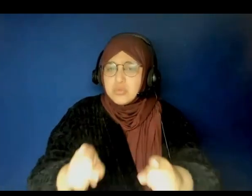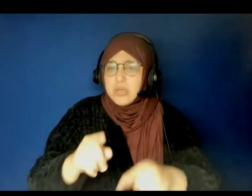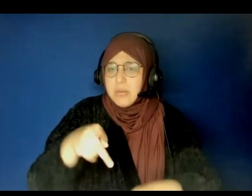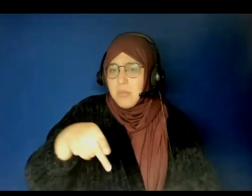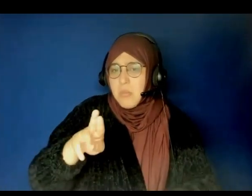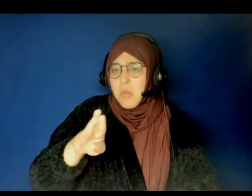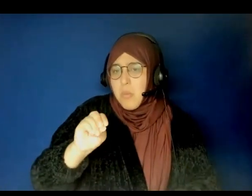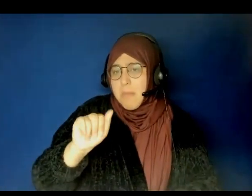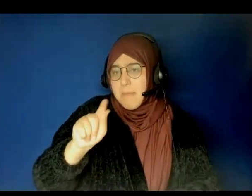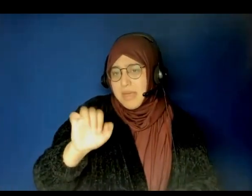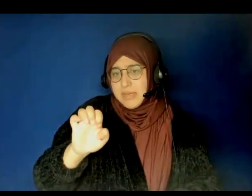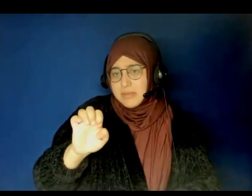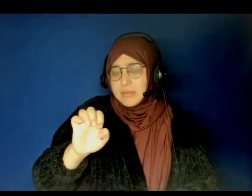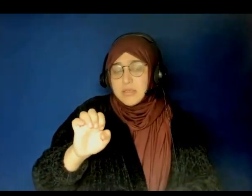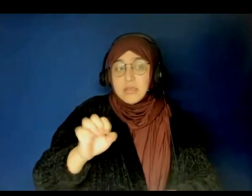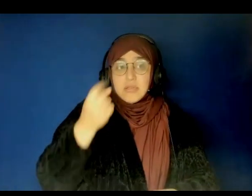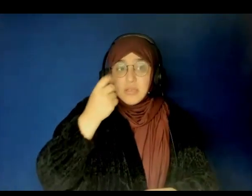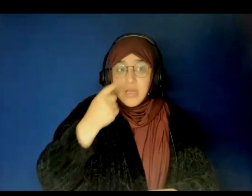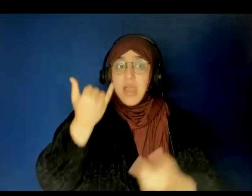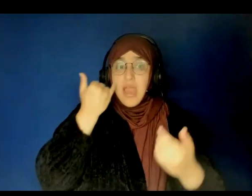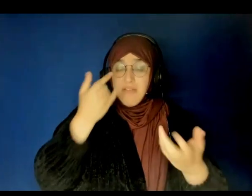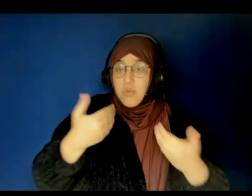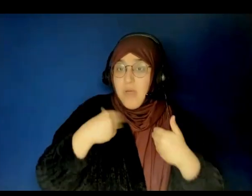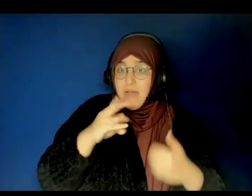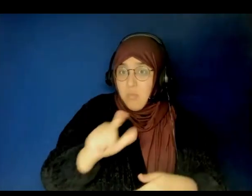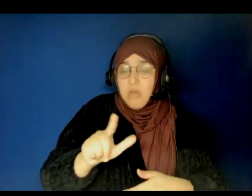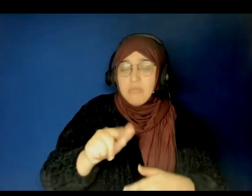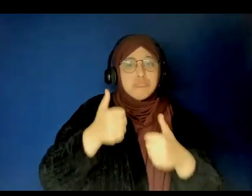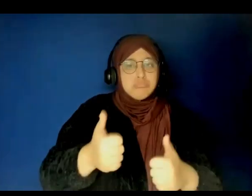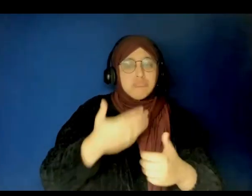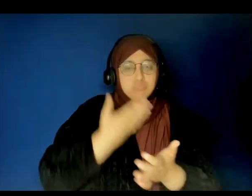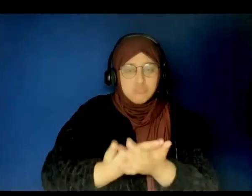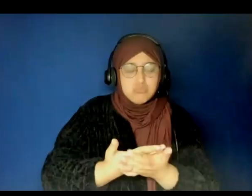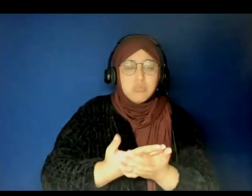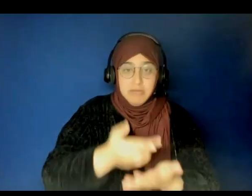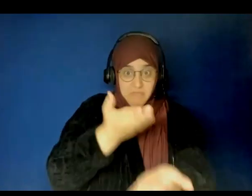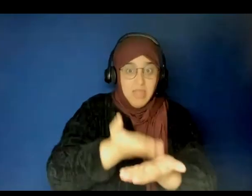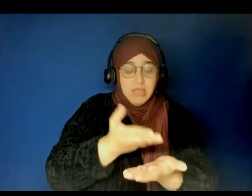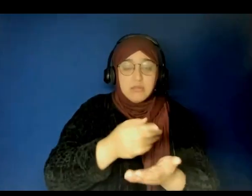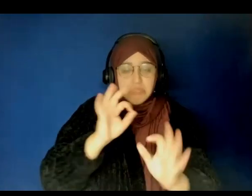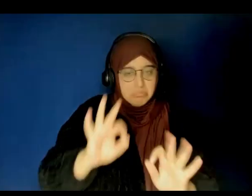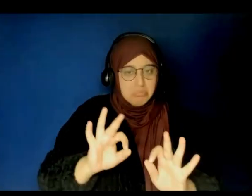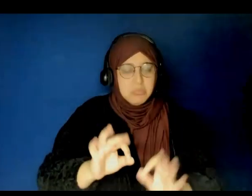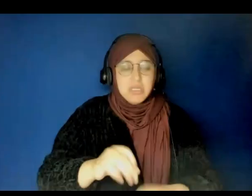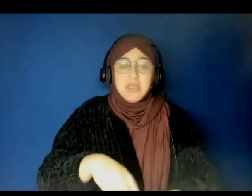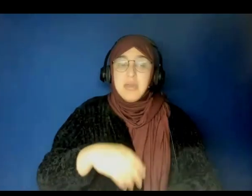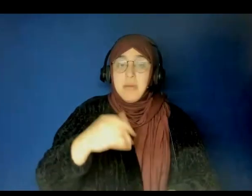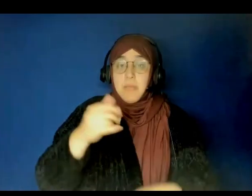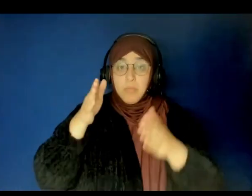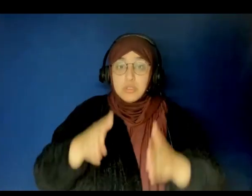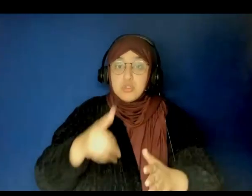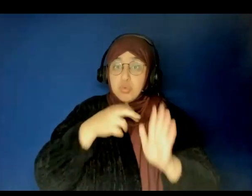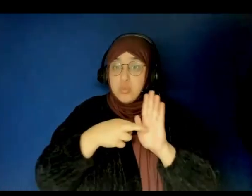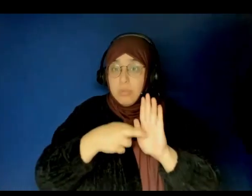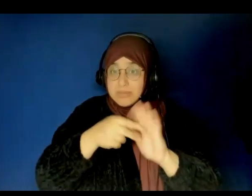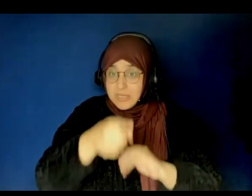well, the person that you name inside of your will to represent you will come to the court and say, here's the death